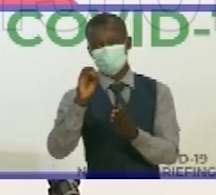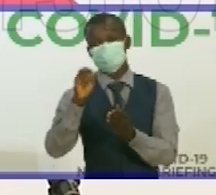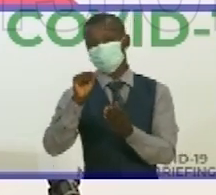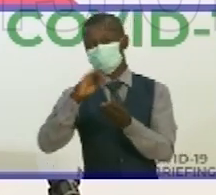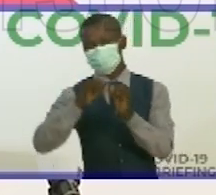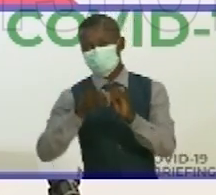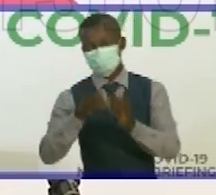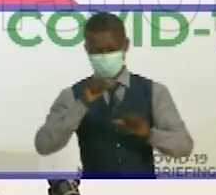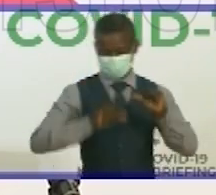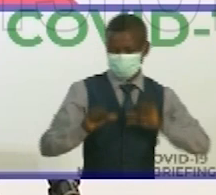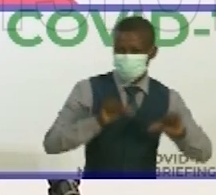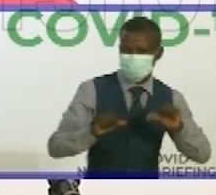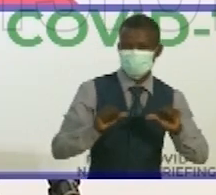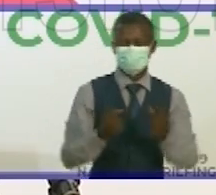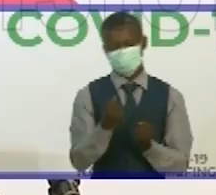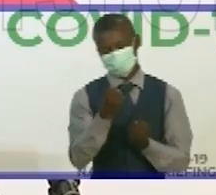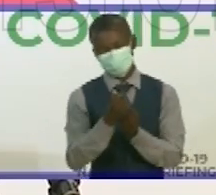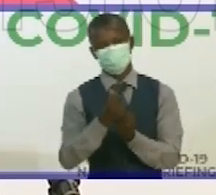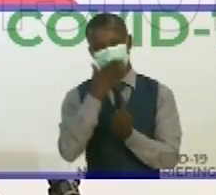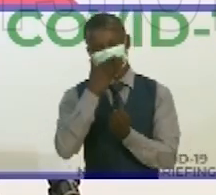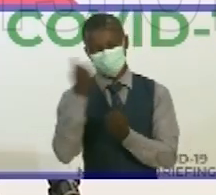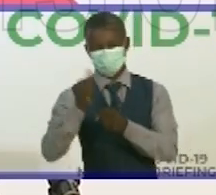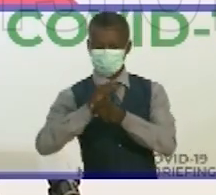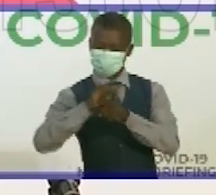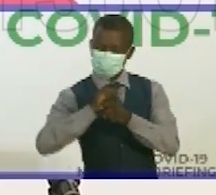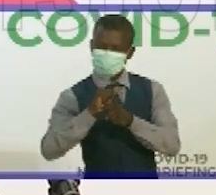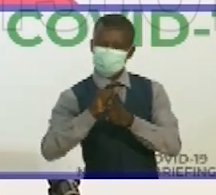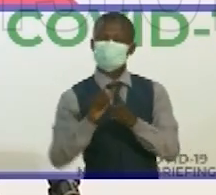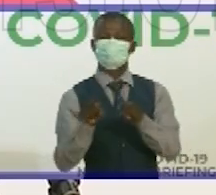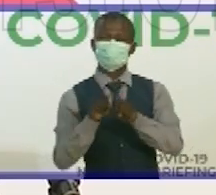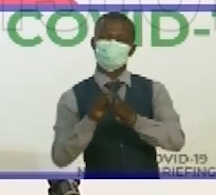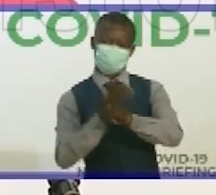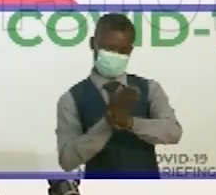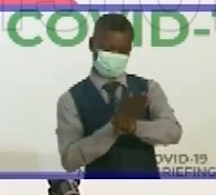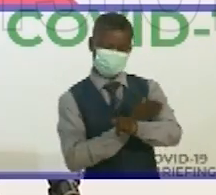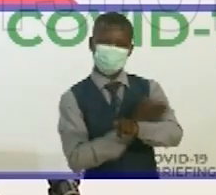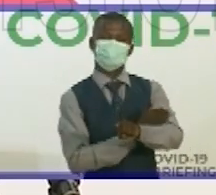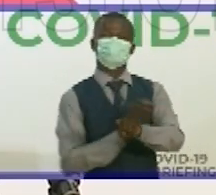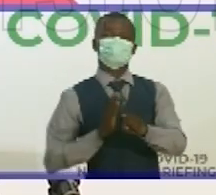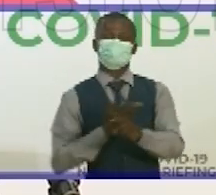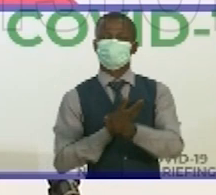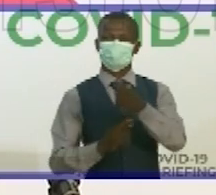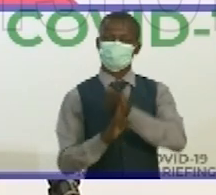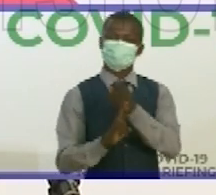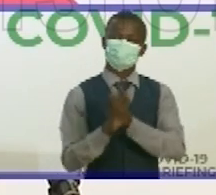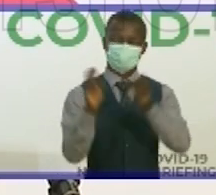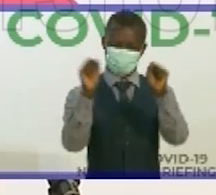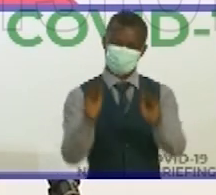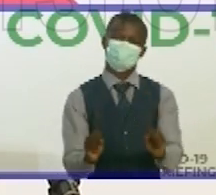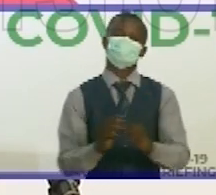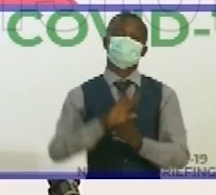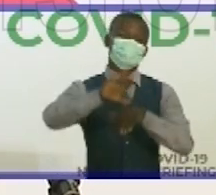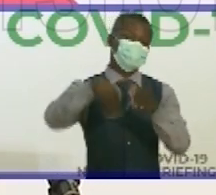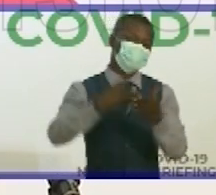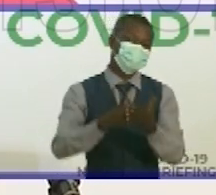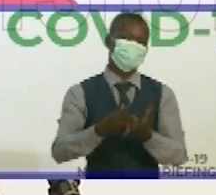science, strengthened best practices, and improvements in our risk communication strategy. All this